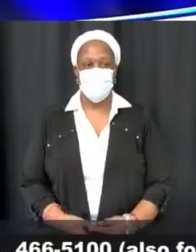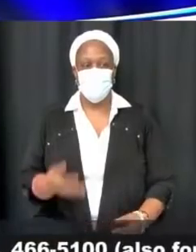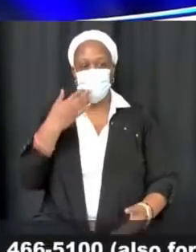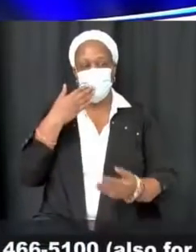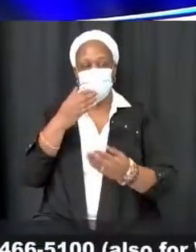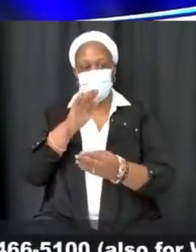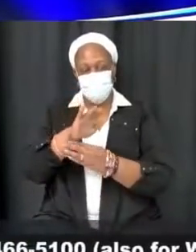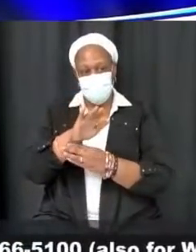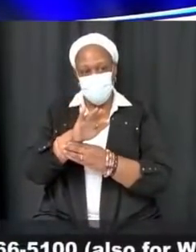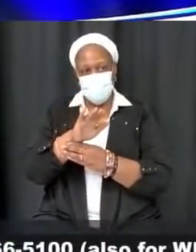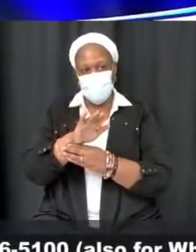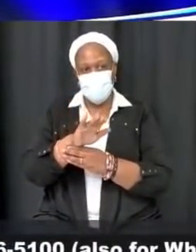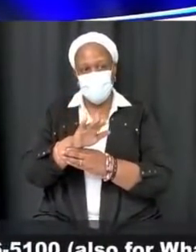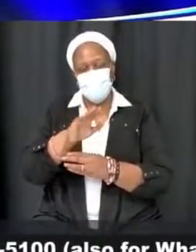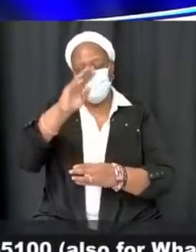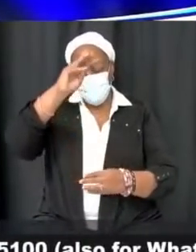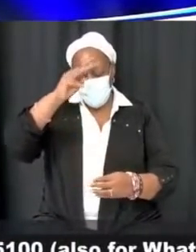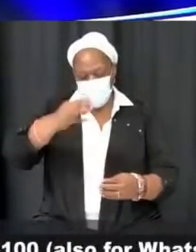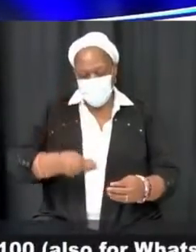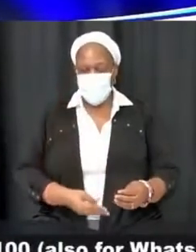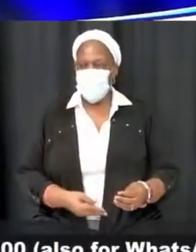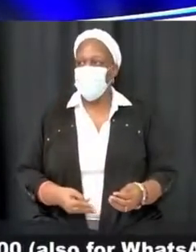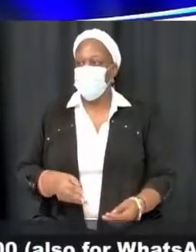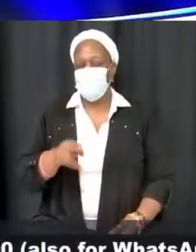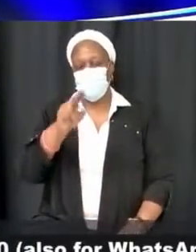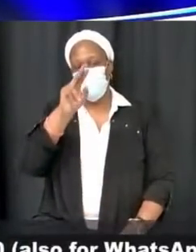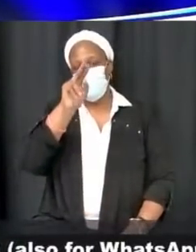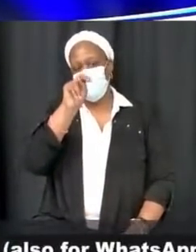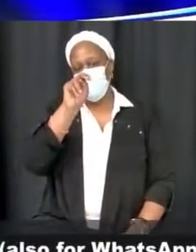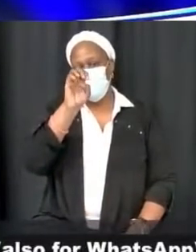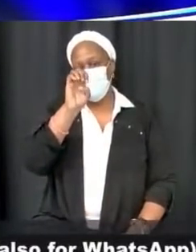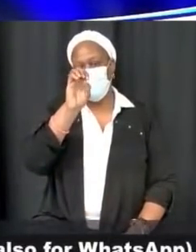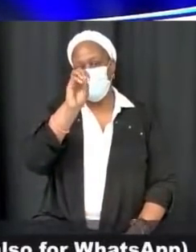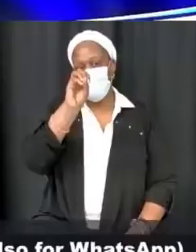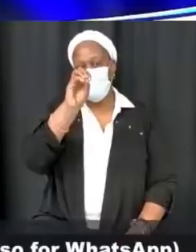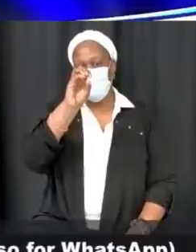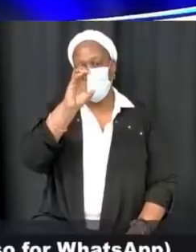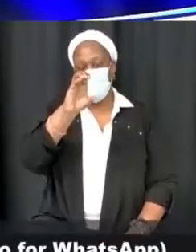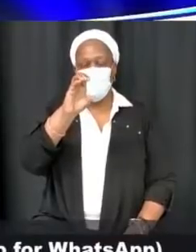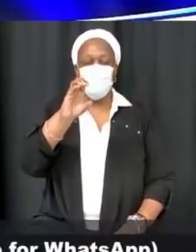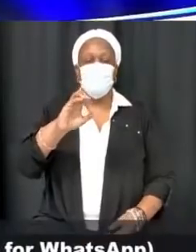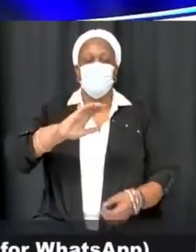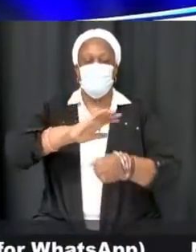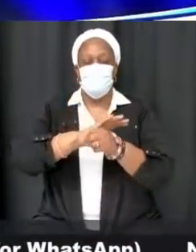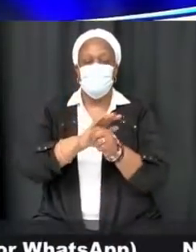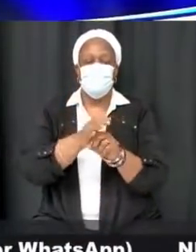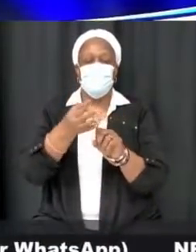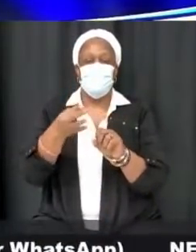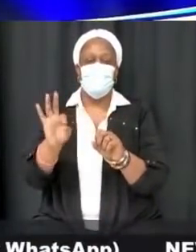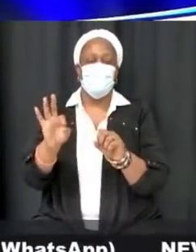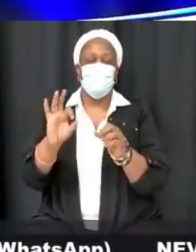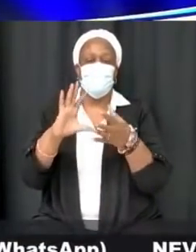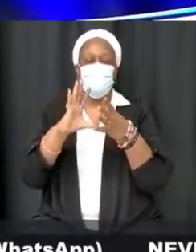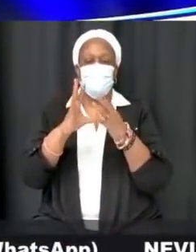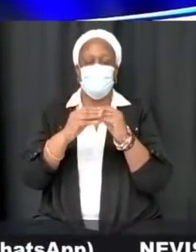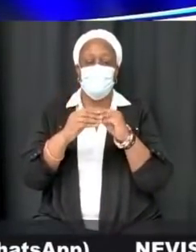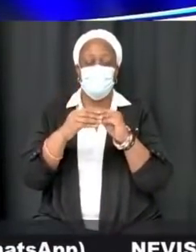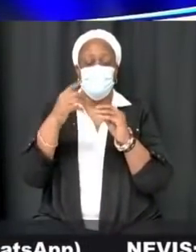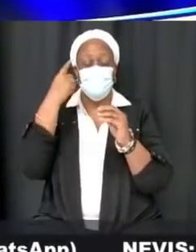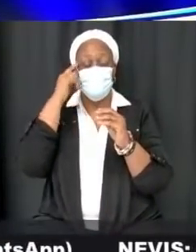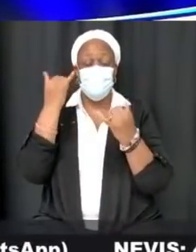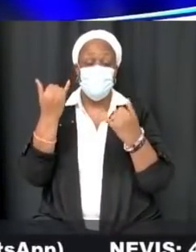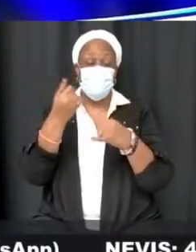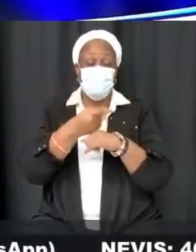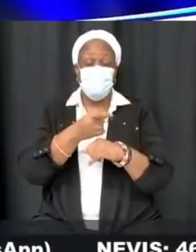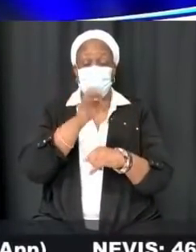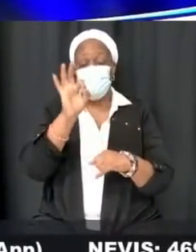Good day and welcome. This is the National Emergency Operations Center COVID-19 briefing for